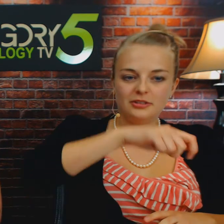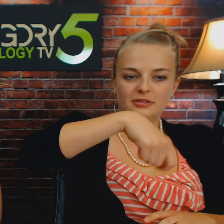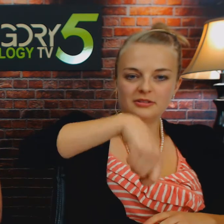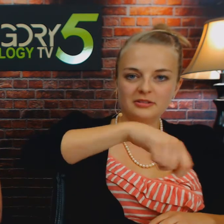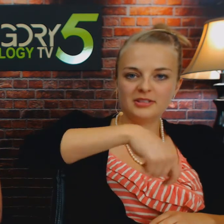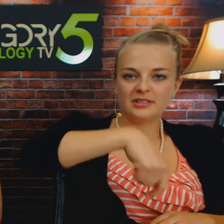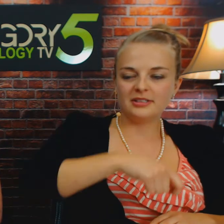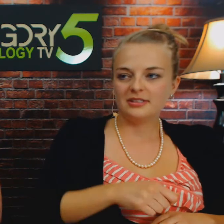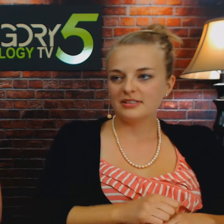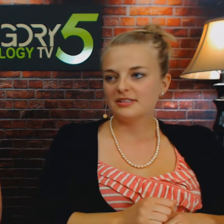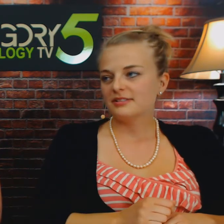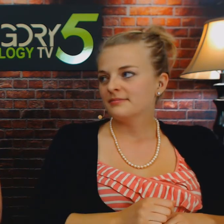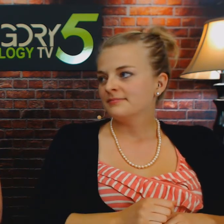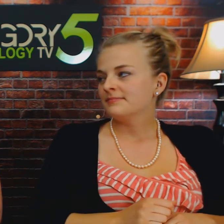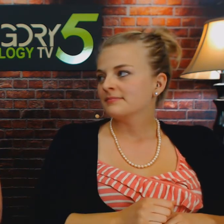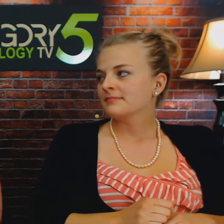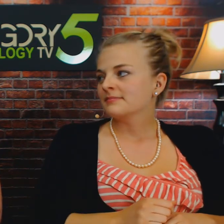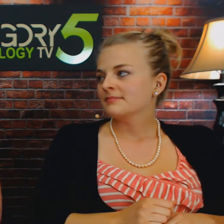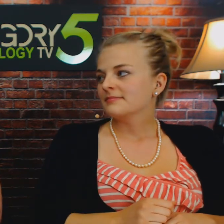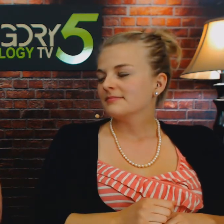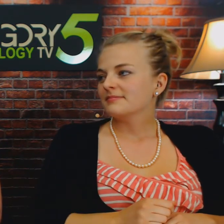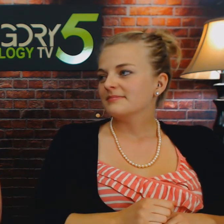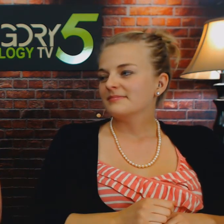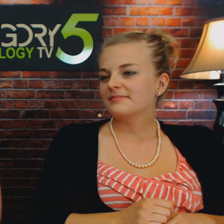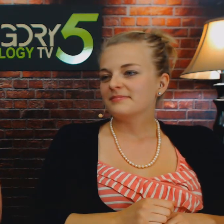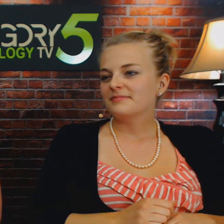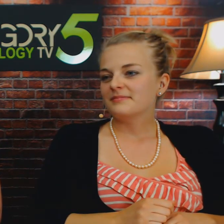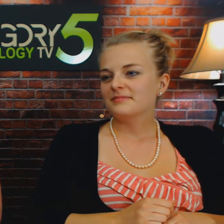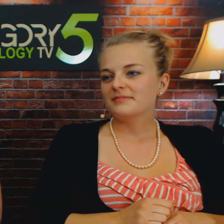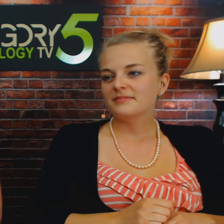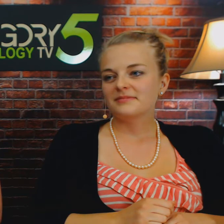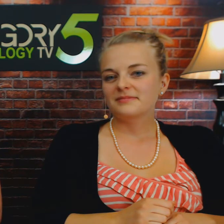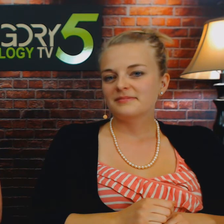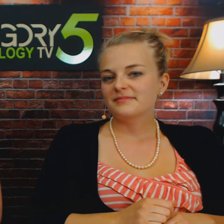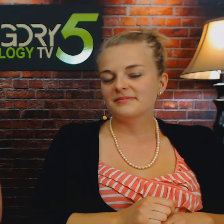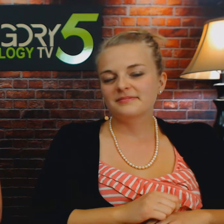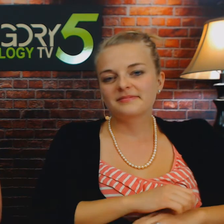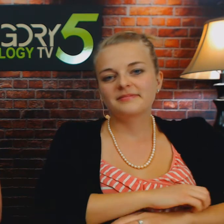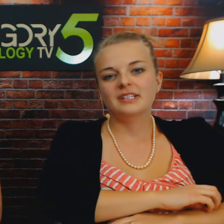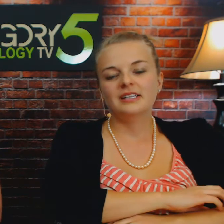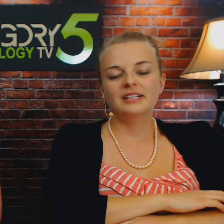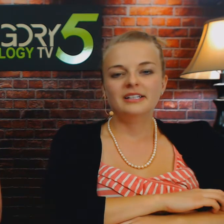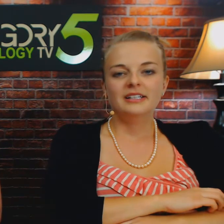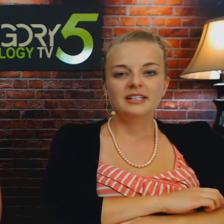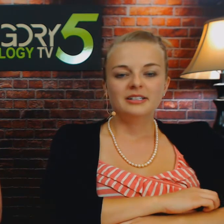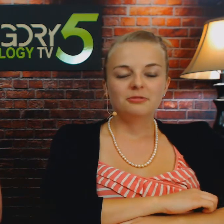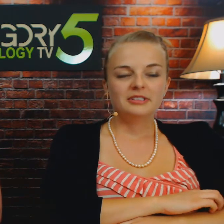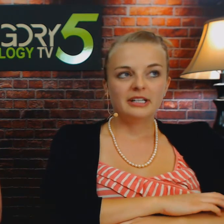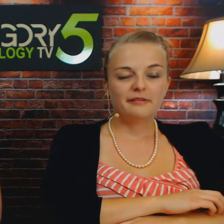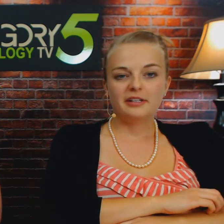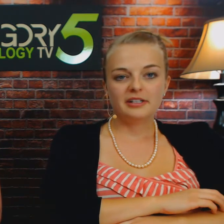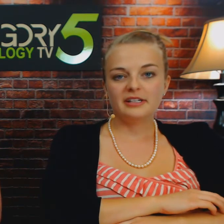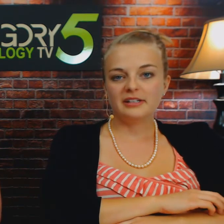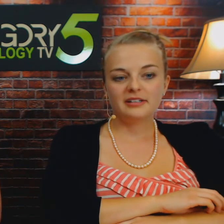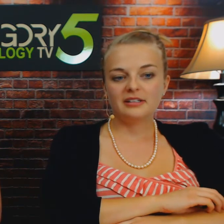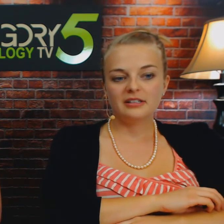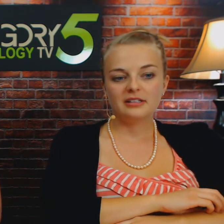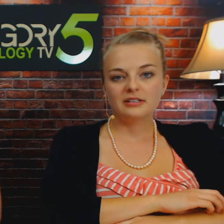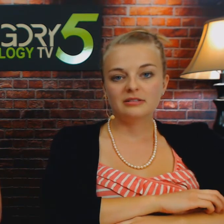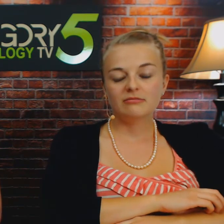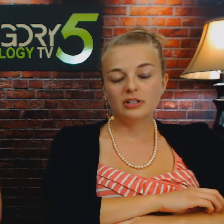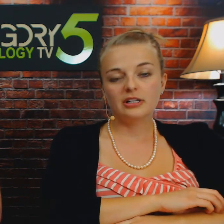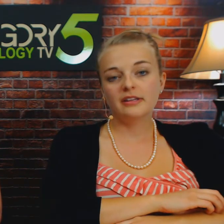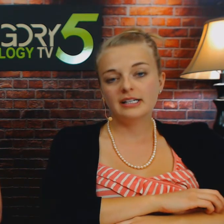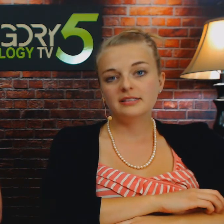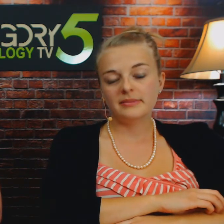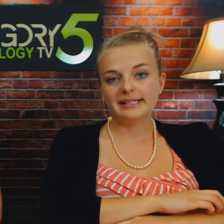For now, because there's all these little considerations. See, Rev D. Jank gets it. We're going to have to furnish the whole place. We're going to buy a toilet seat.